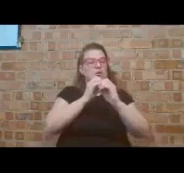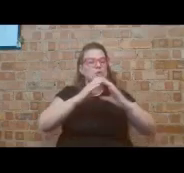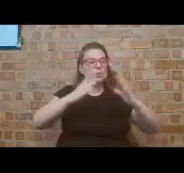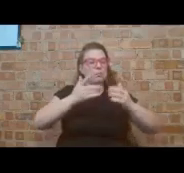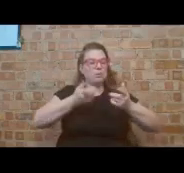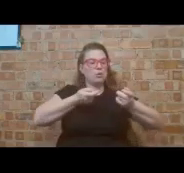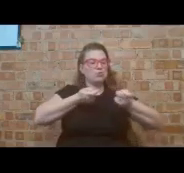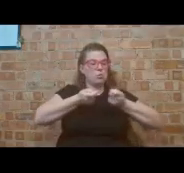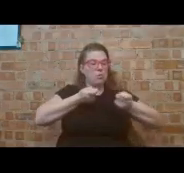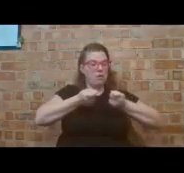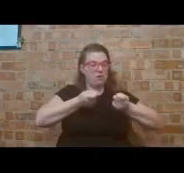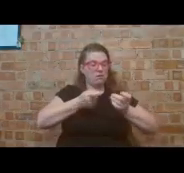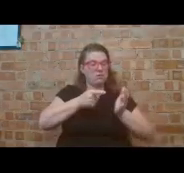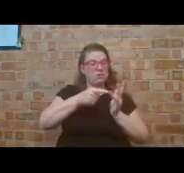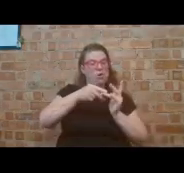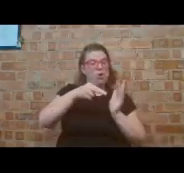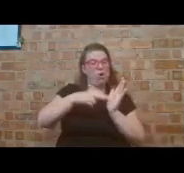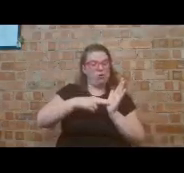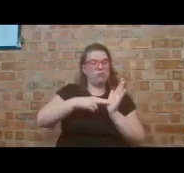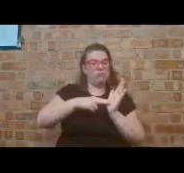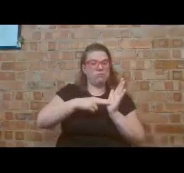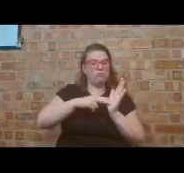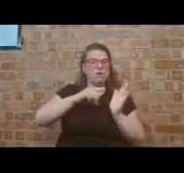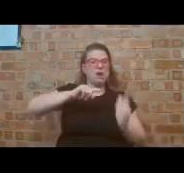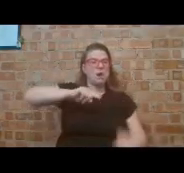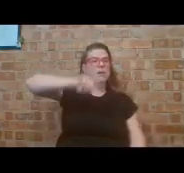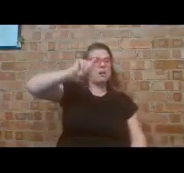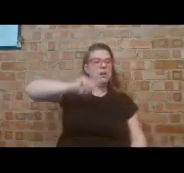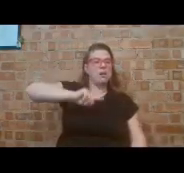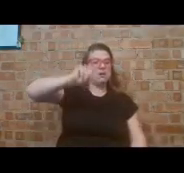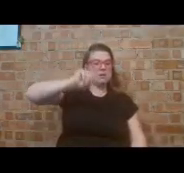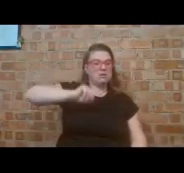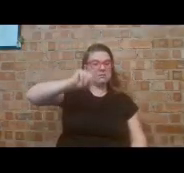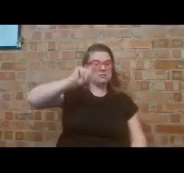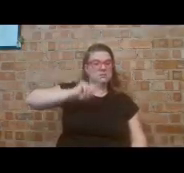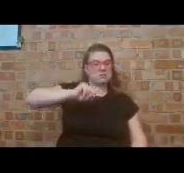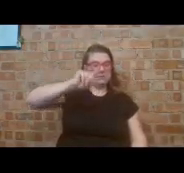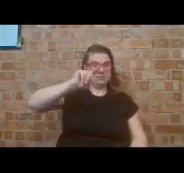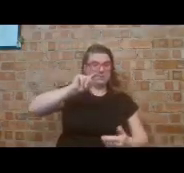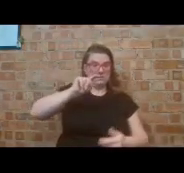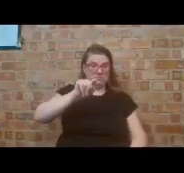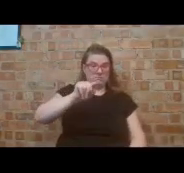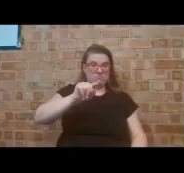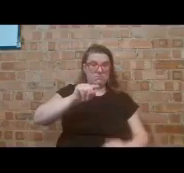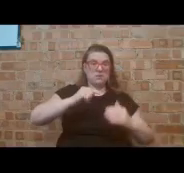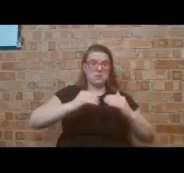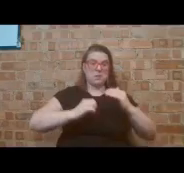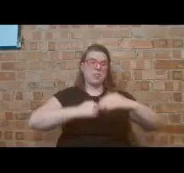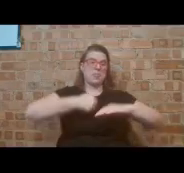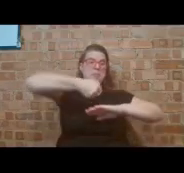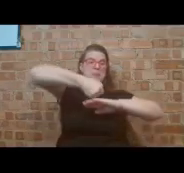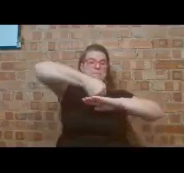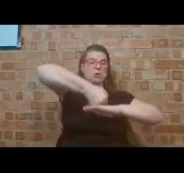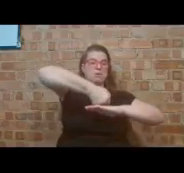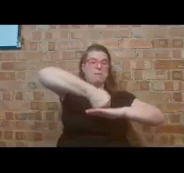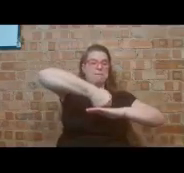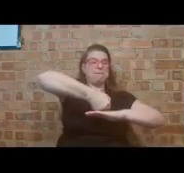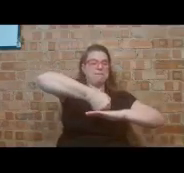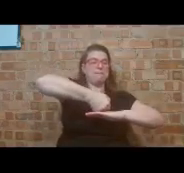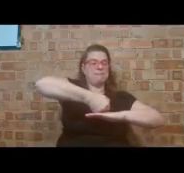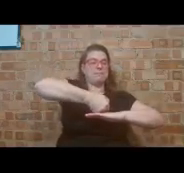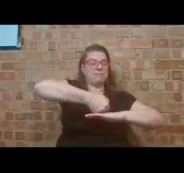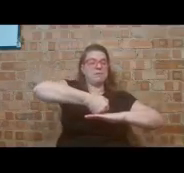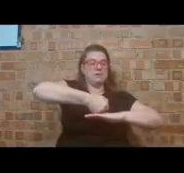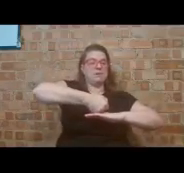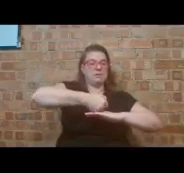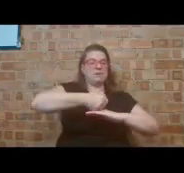would always go down to the bottom of the zoom controller menu,